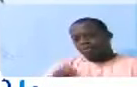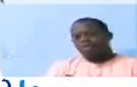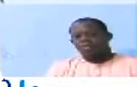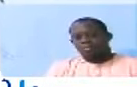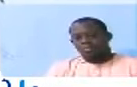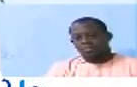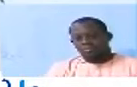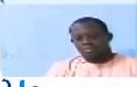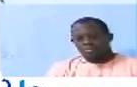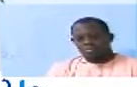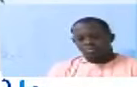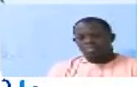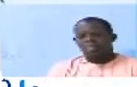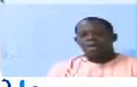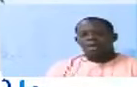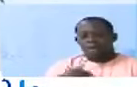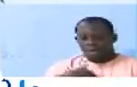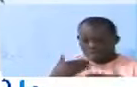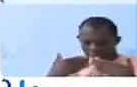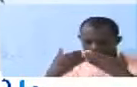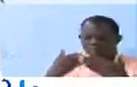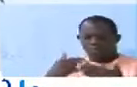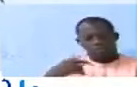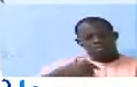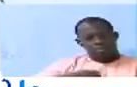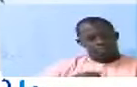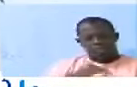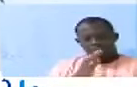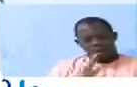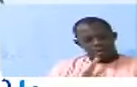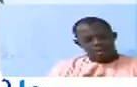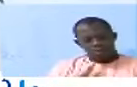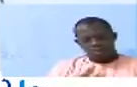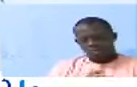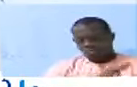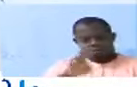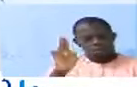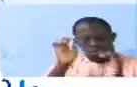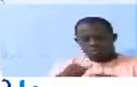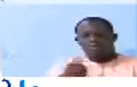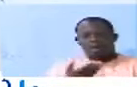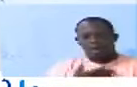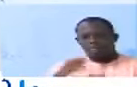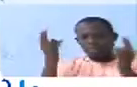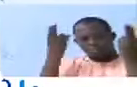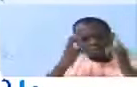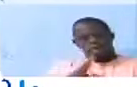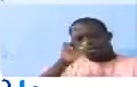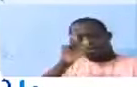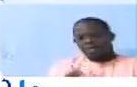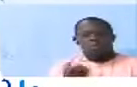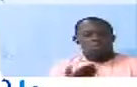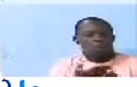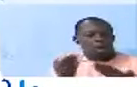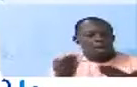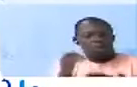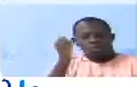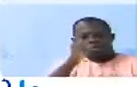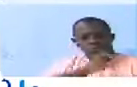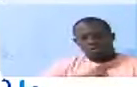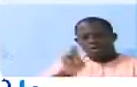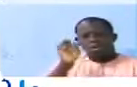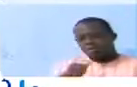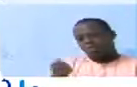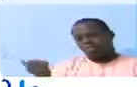tanu la ka tum ma sembo so. I told them me I will not have a lawyer because I don't have the means and I cannot